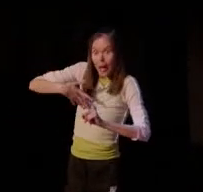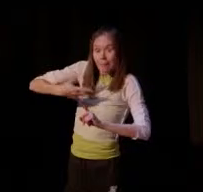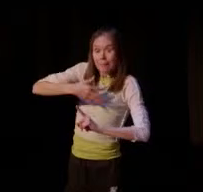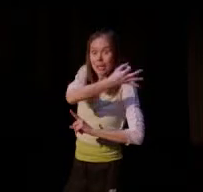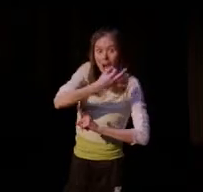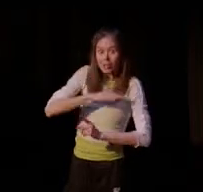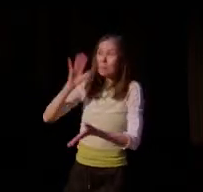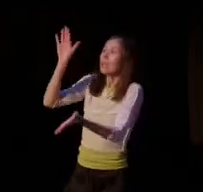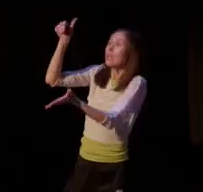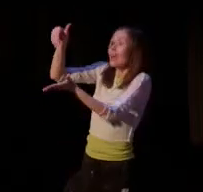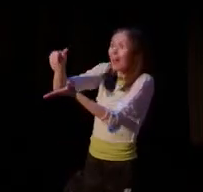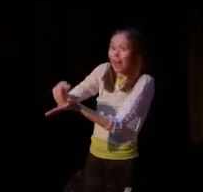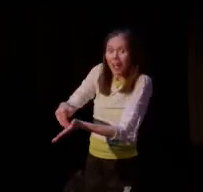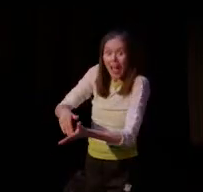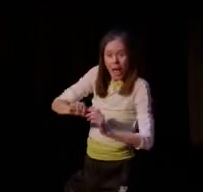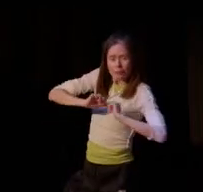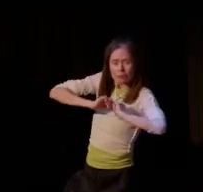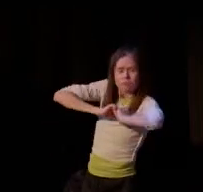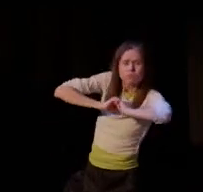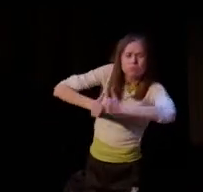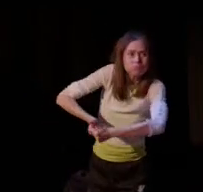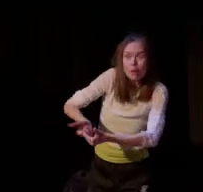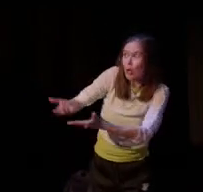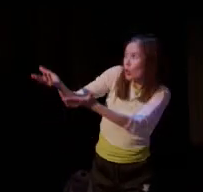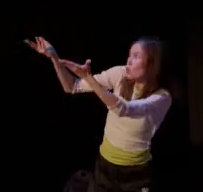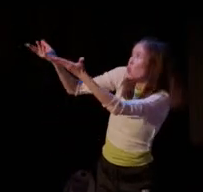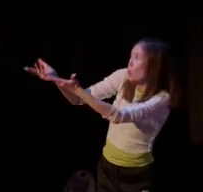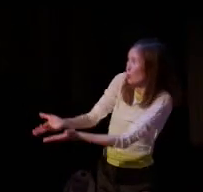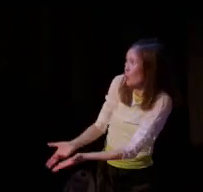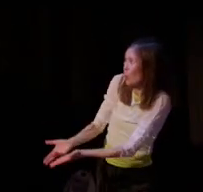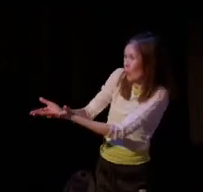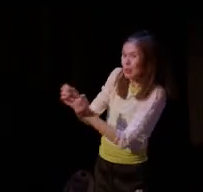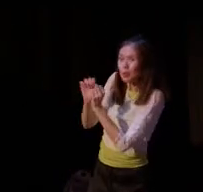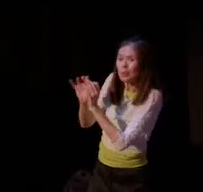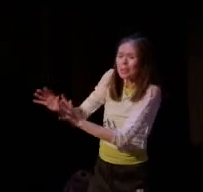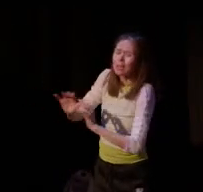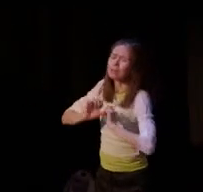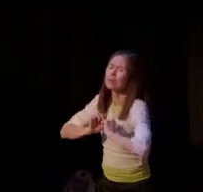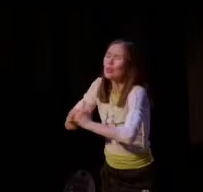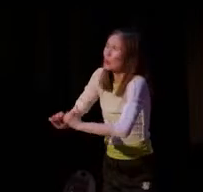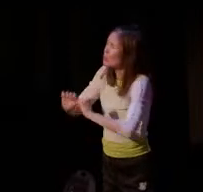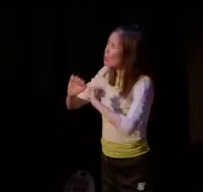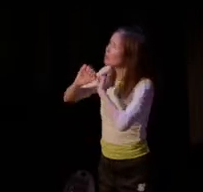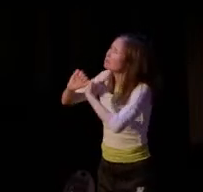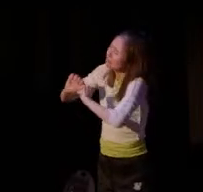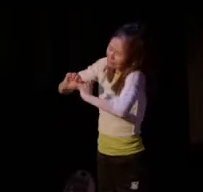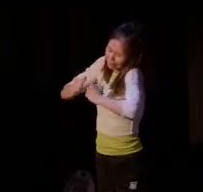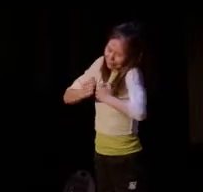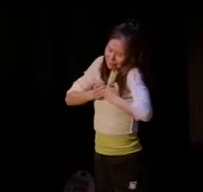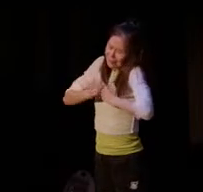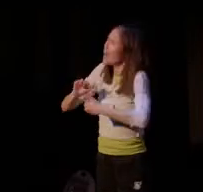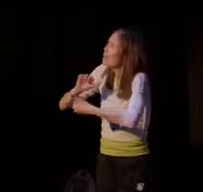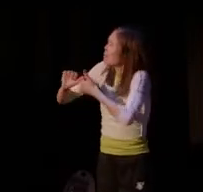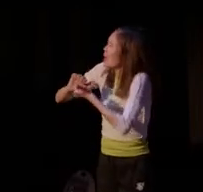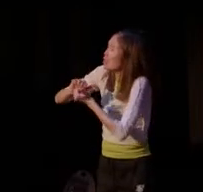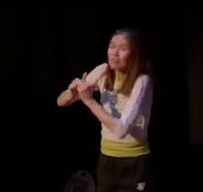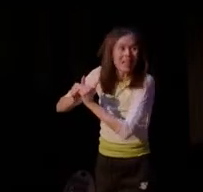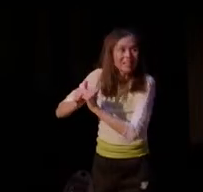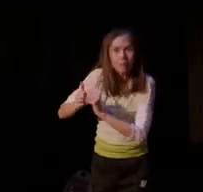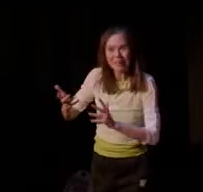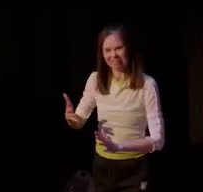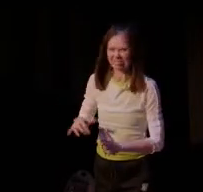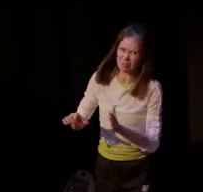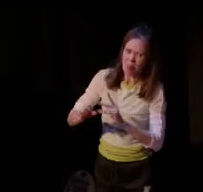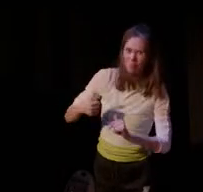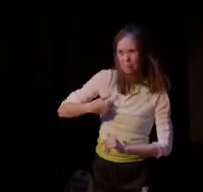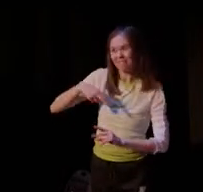give all the greetings that a man and friend can give his brother. But for infirmity, which with